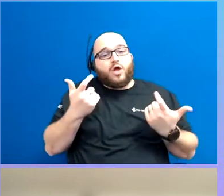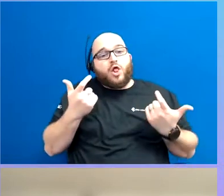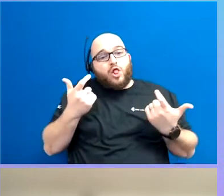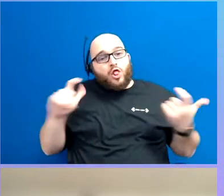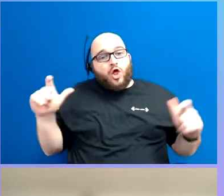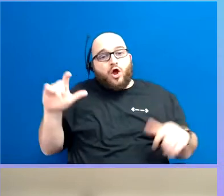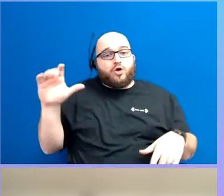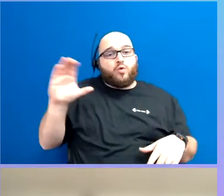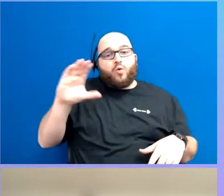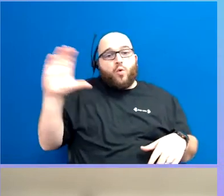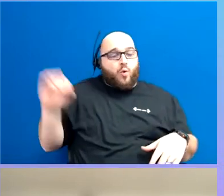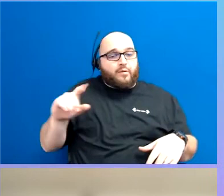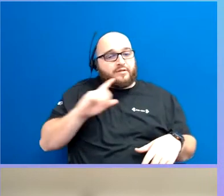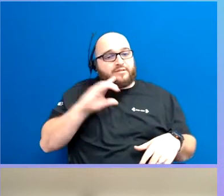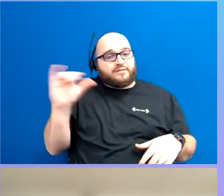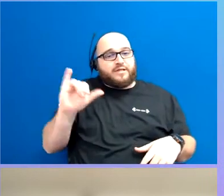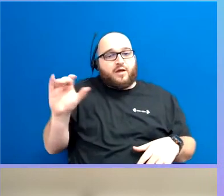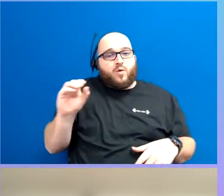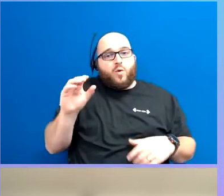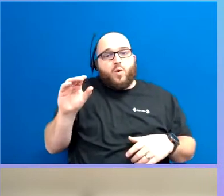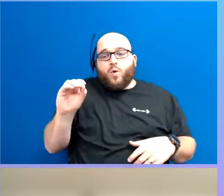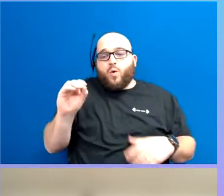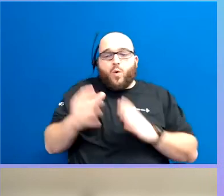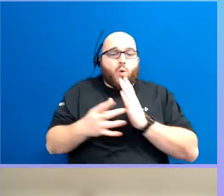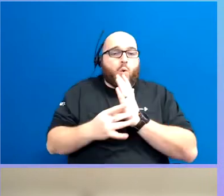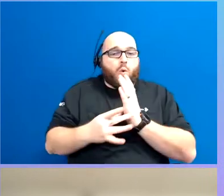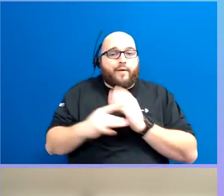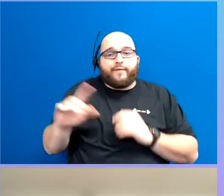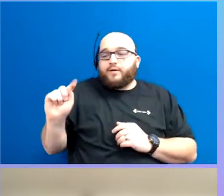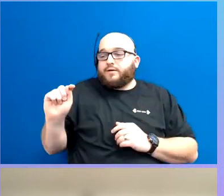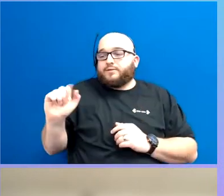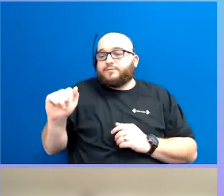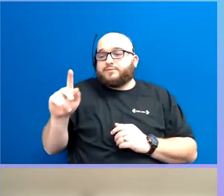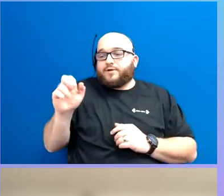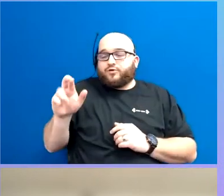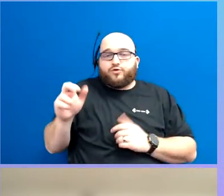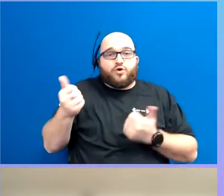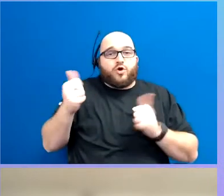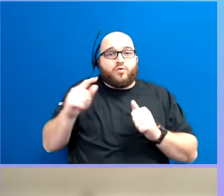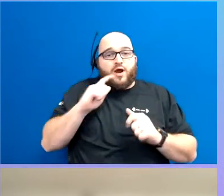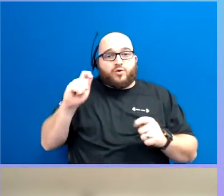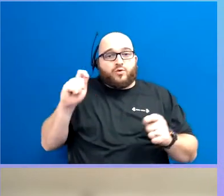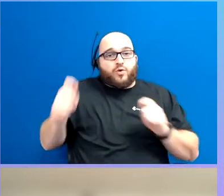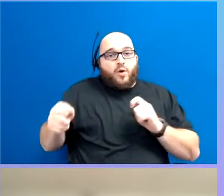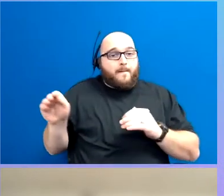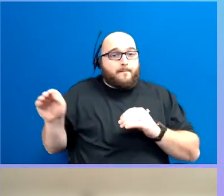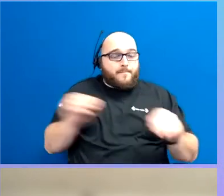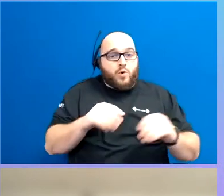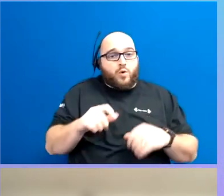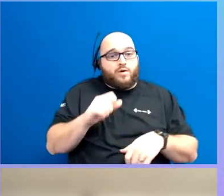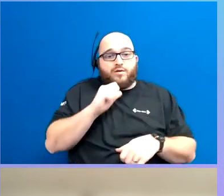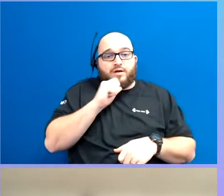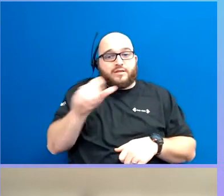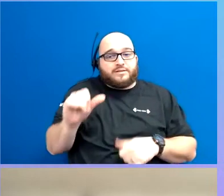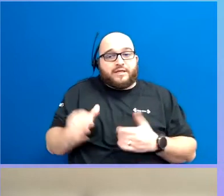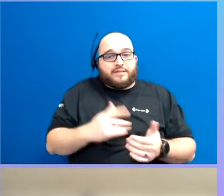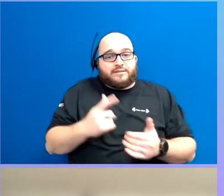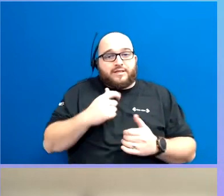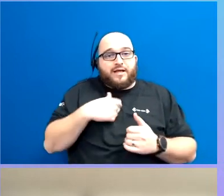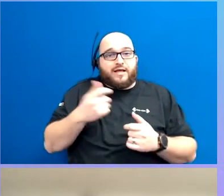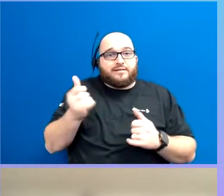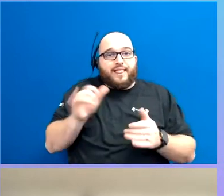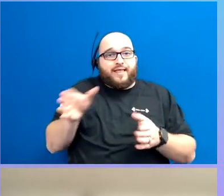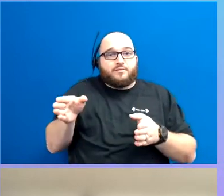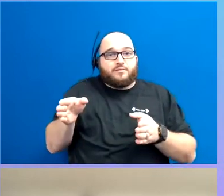oil tanker, and trying to make it move in any direction, change culture, is trying to turn it in a